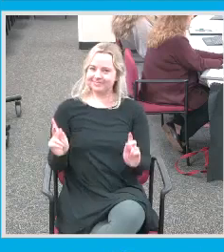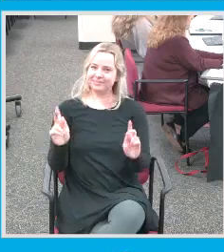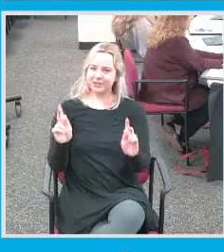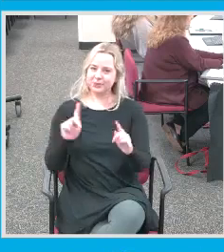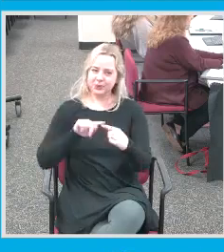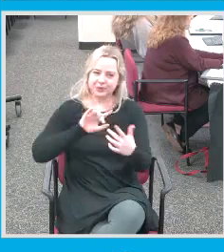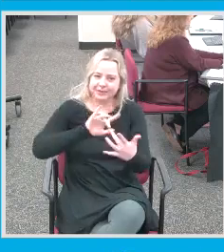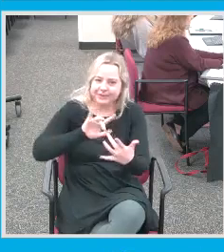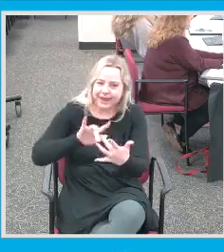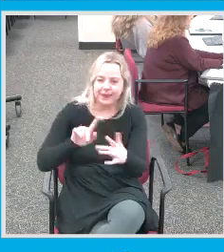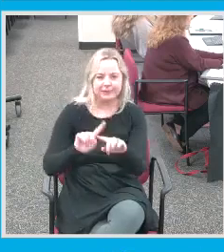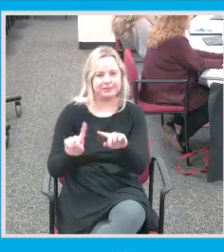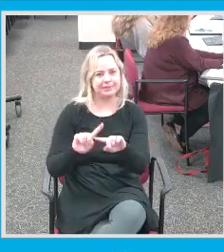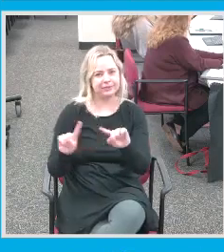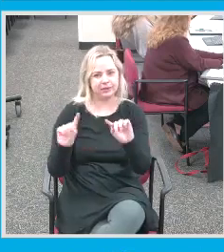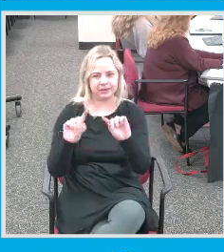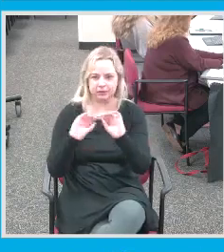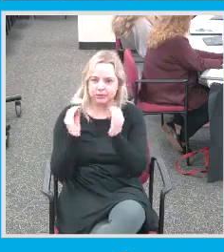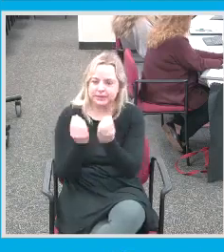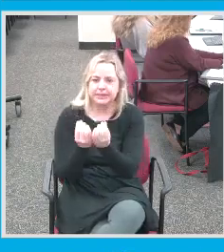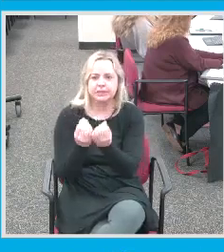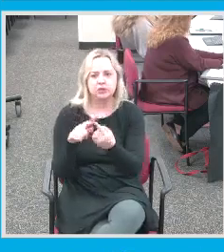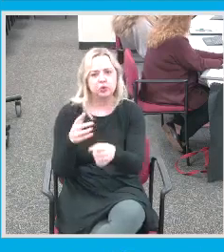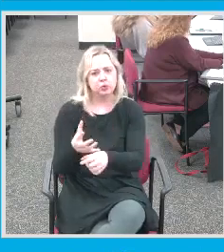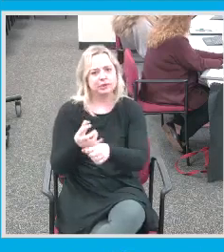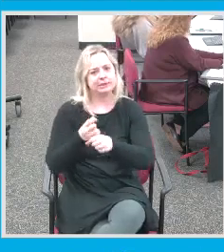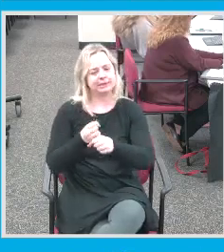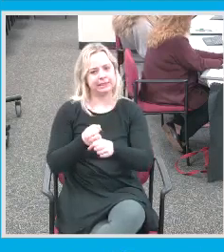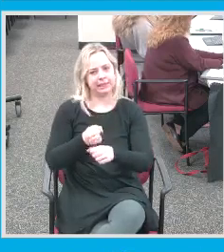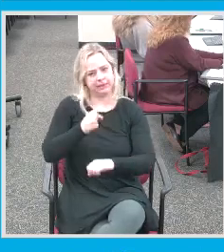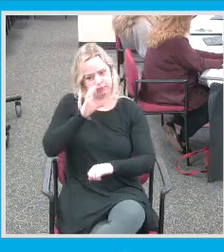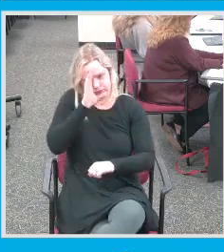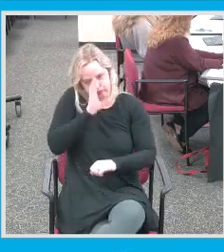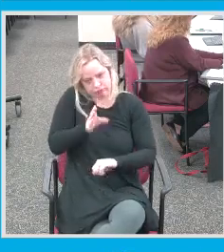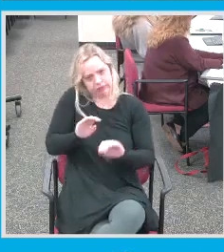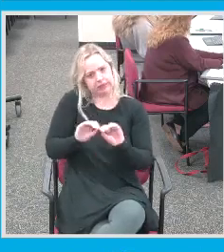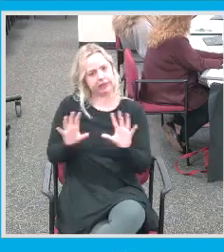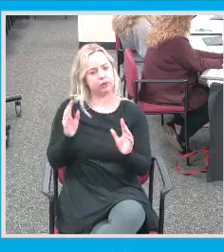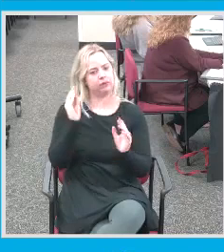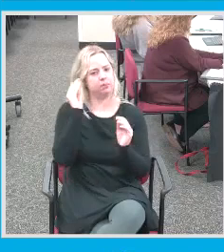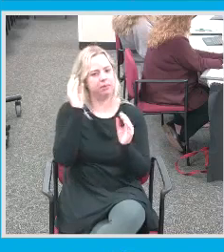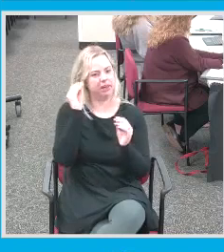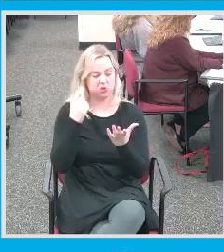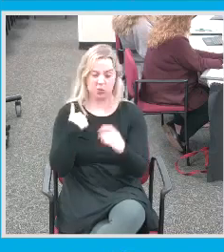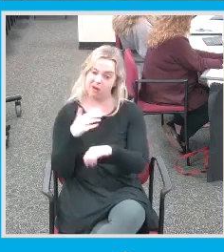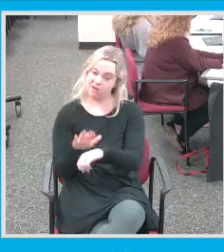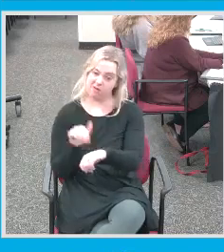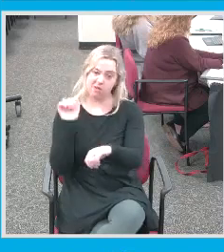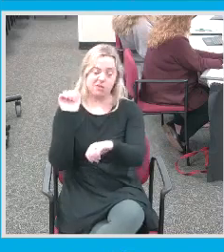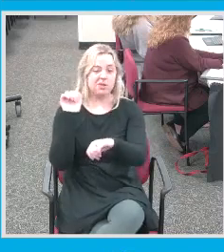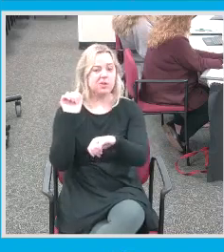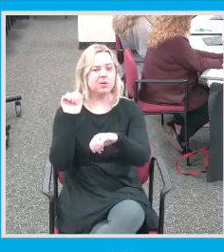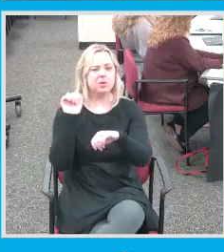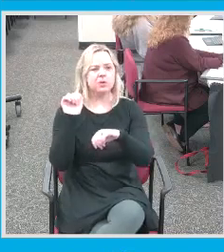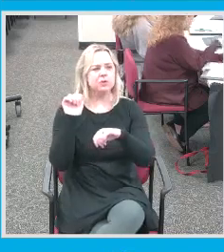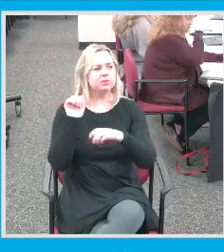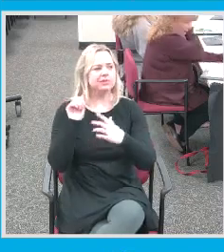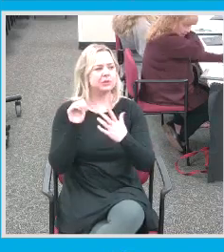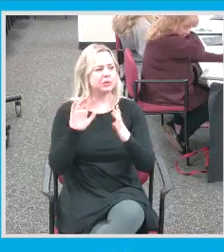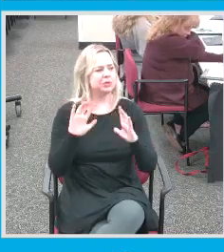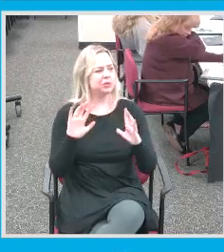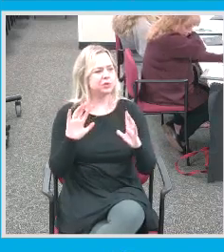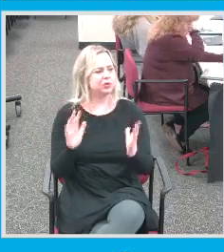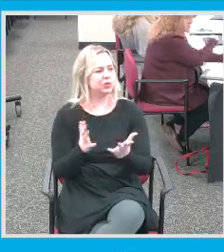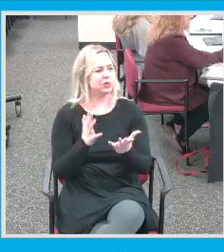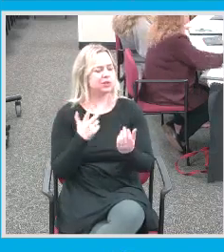and experts to get unfiltered information. And that would be a call to action too, to really encourage, what can we do